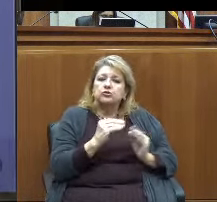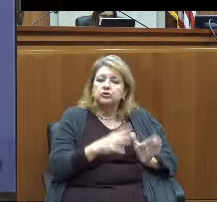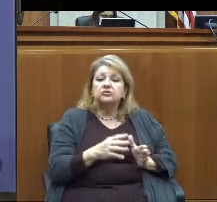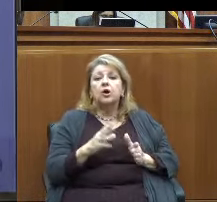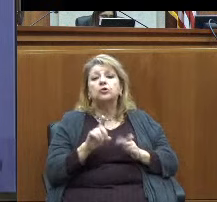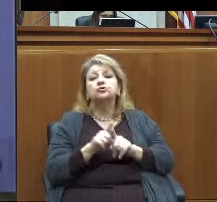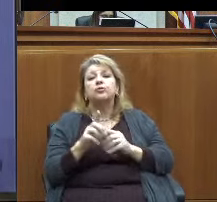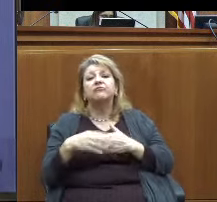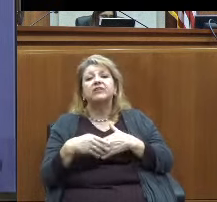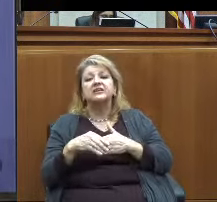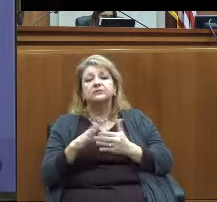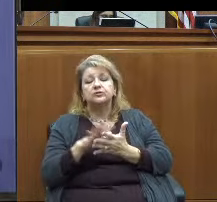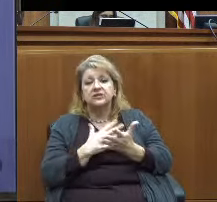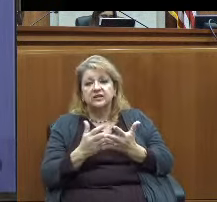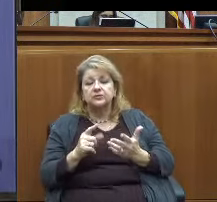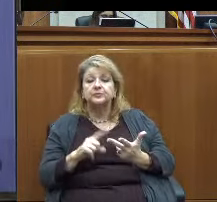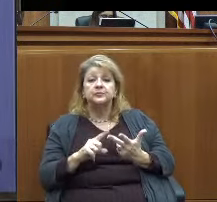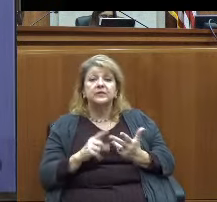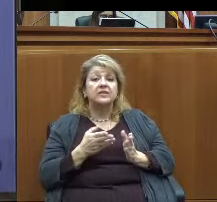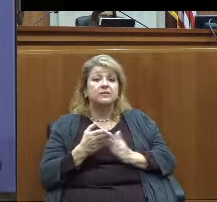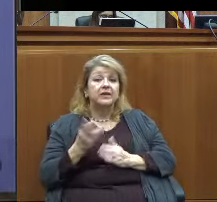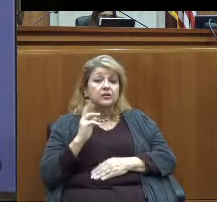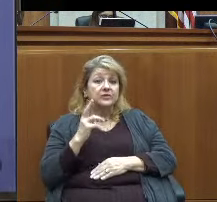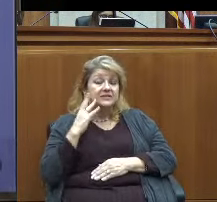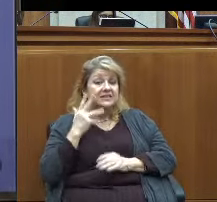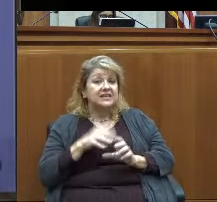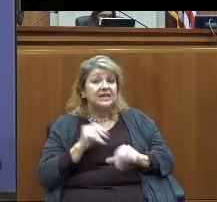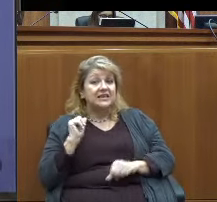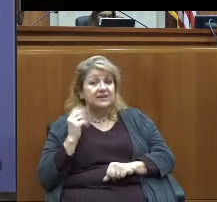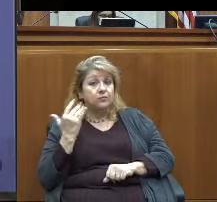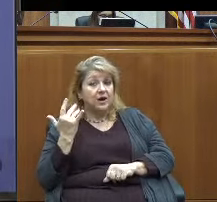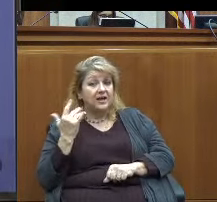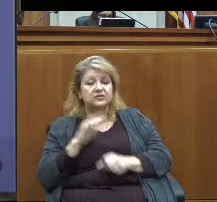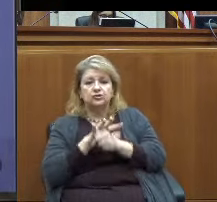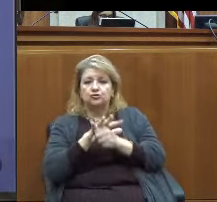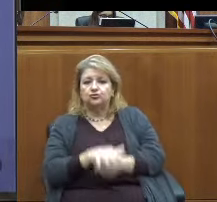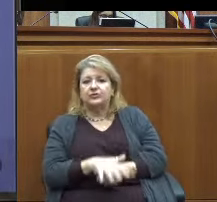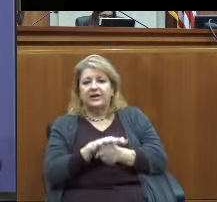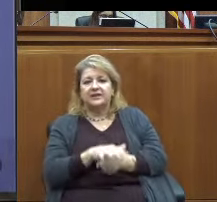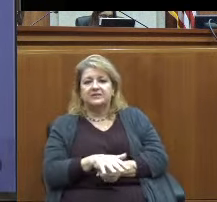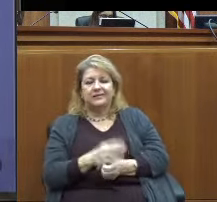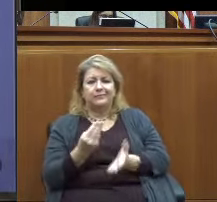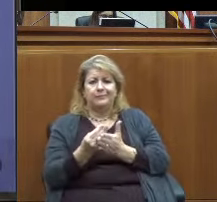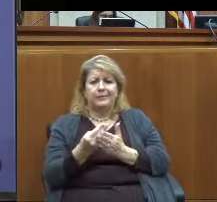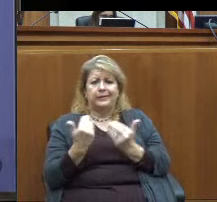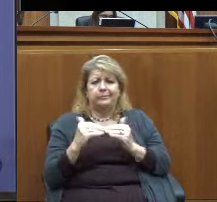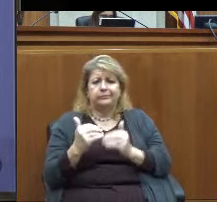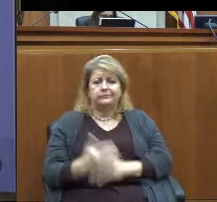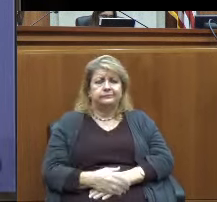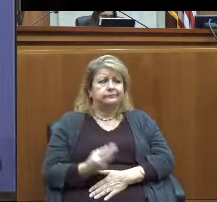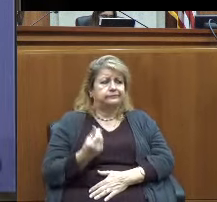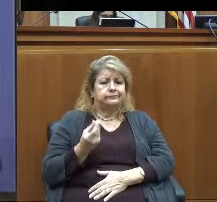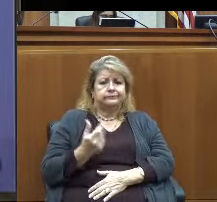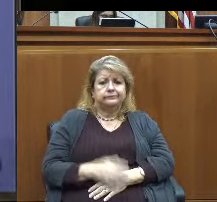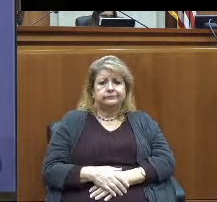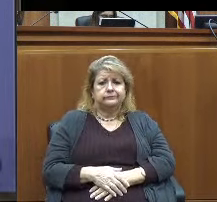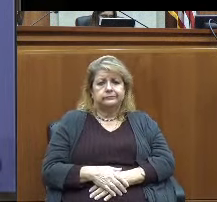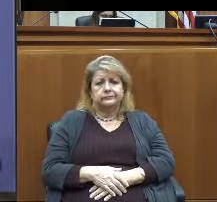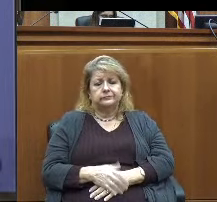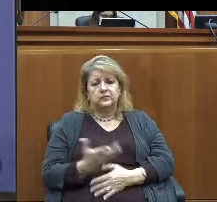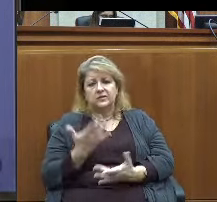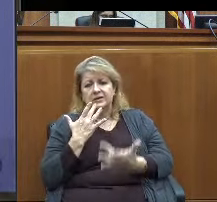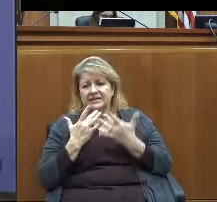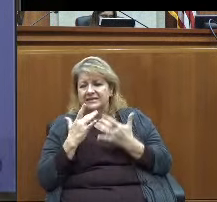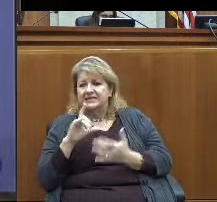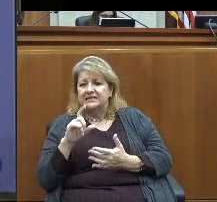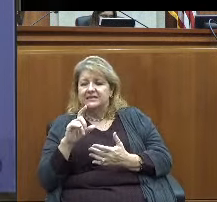provides. They also indicate the main reason people leave, as mentioned before, is stress and compensation. And we really